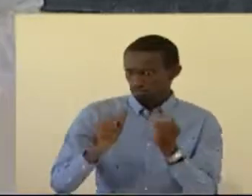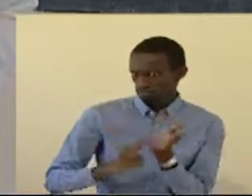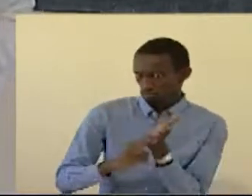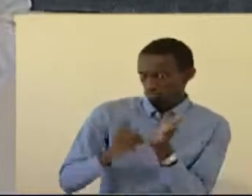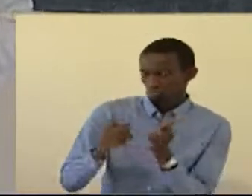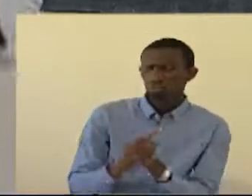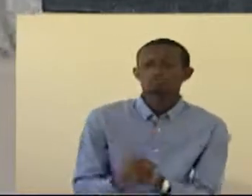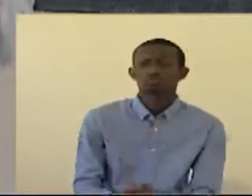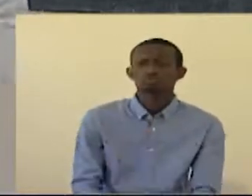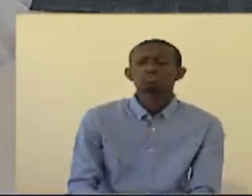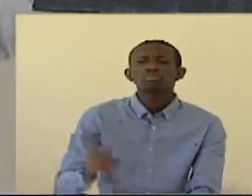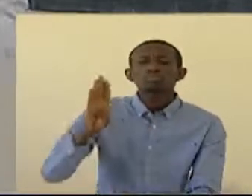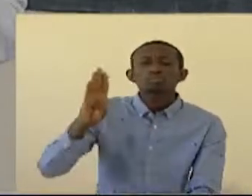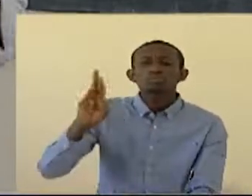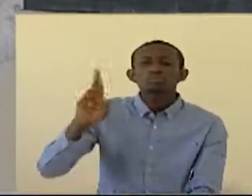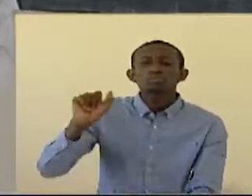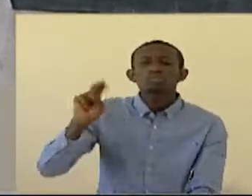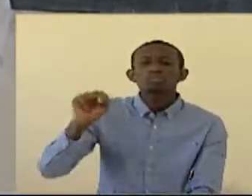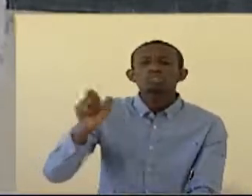Brady's reagent, which is